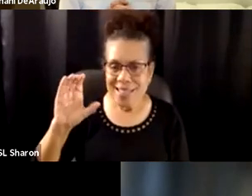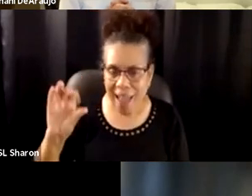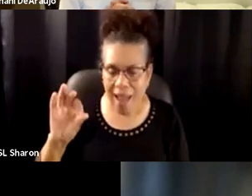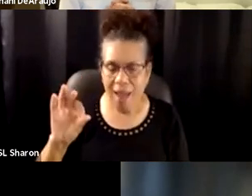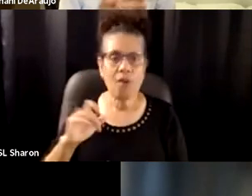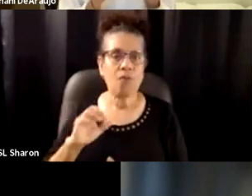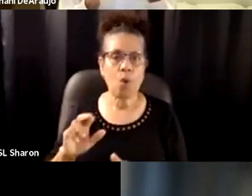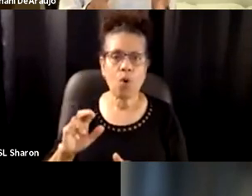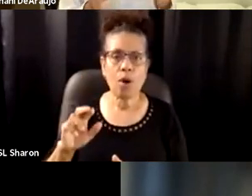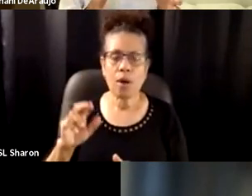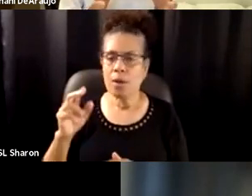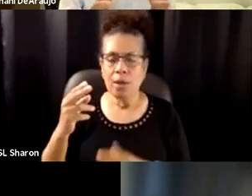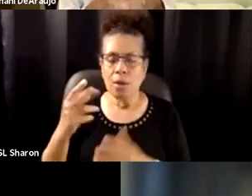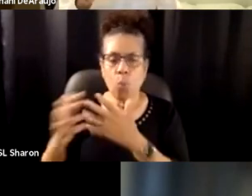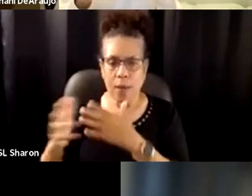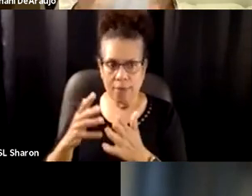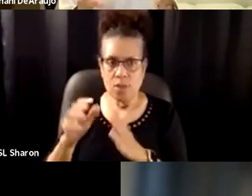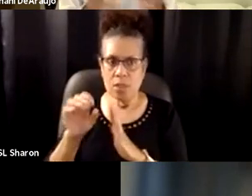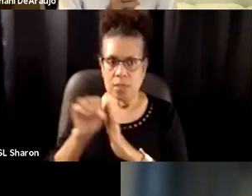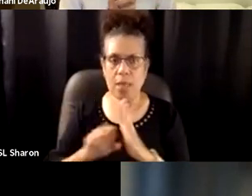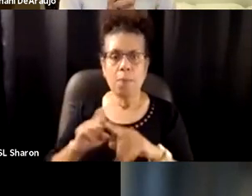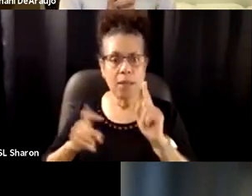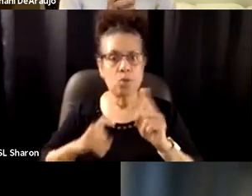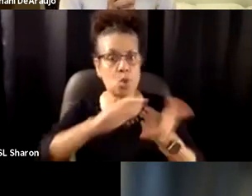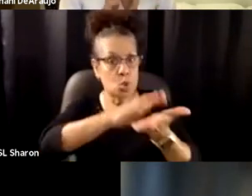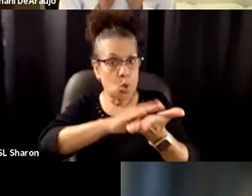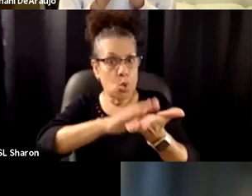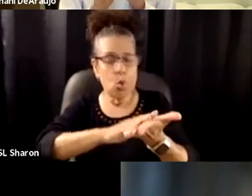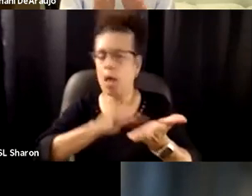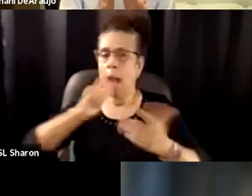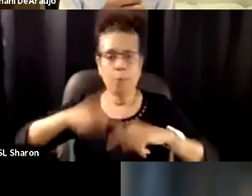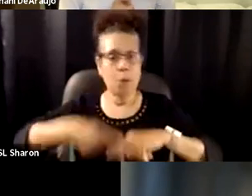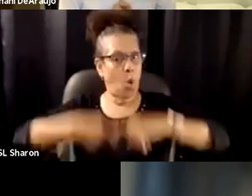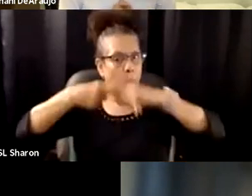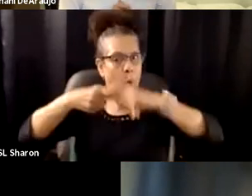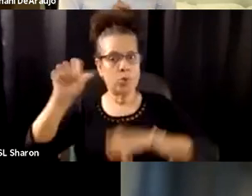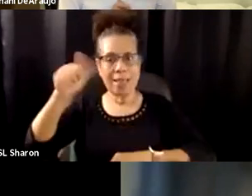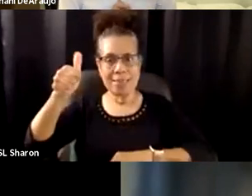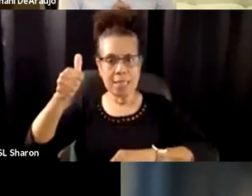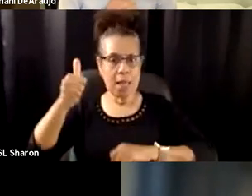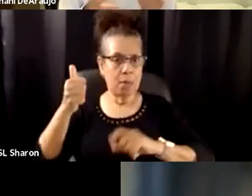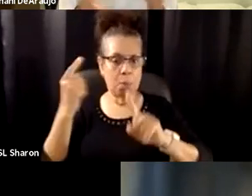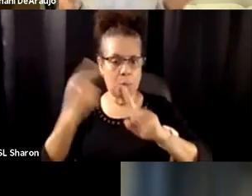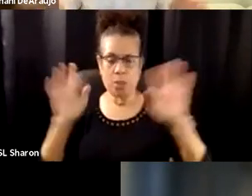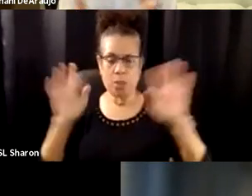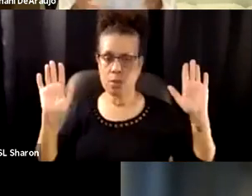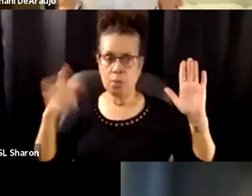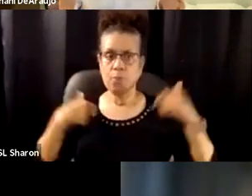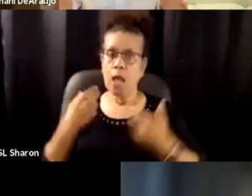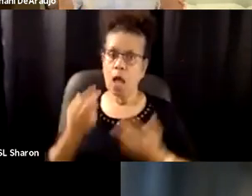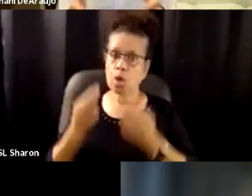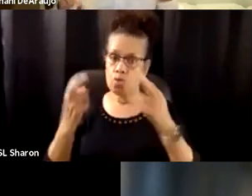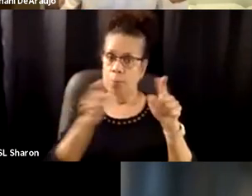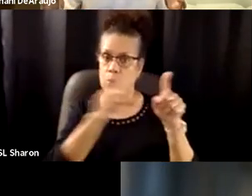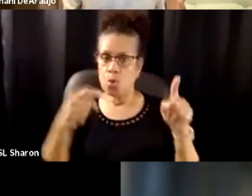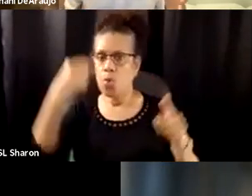or bha status but to the schools themselves fundamentally unfair on that so i want to put that on there um and recommend to my colleagues i consider